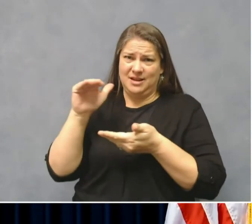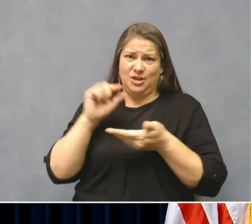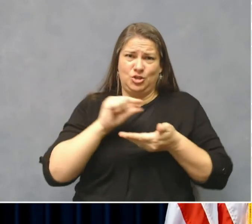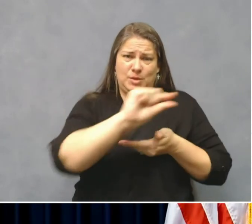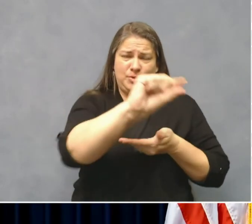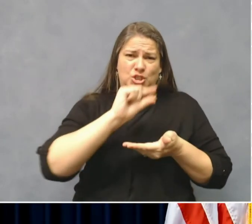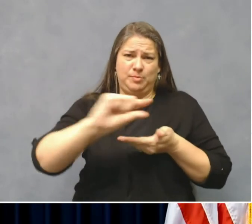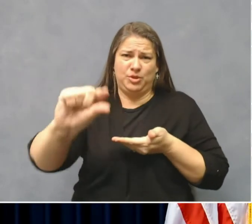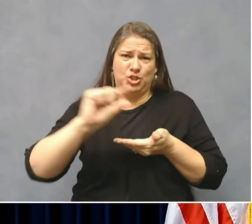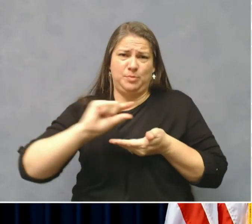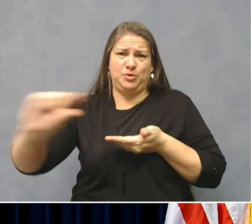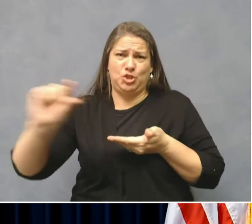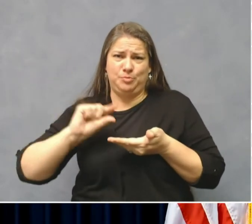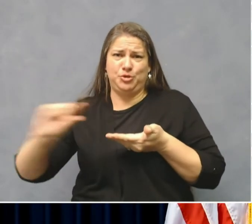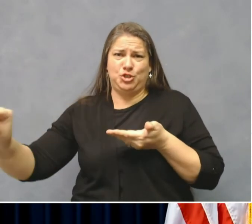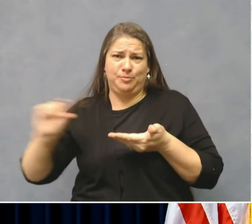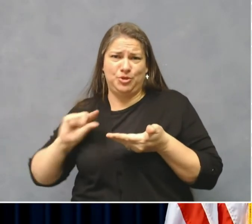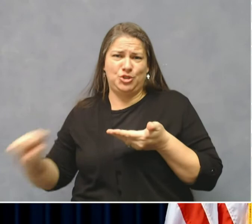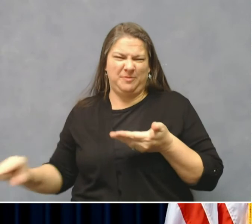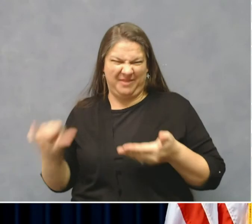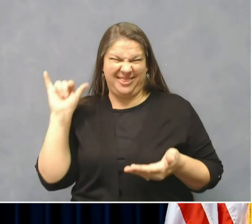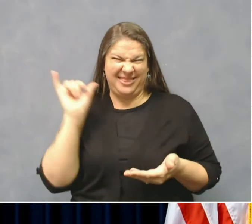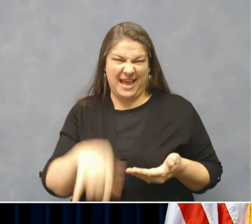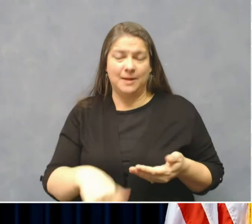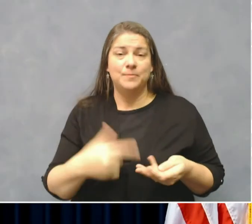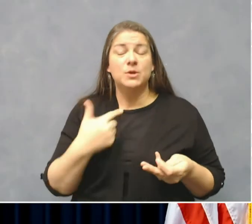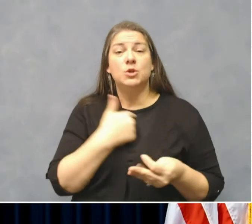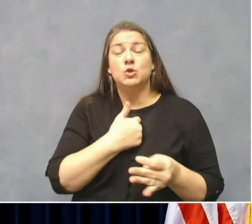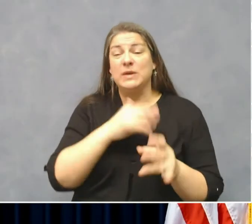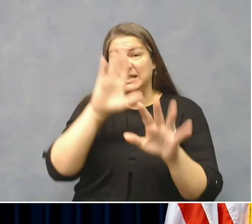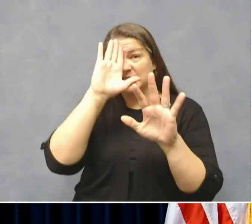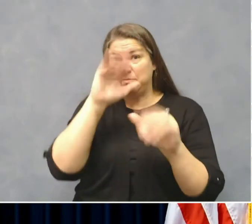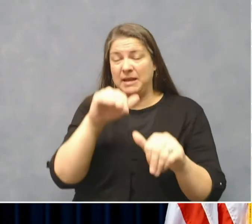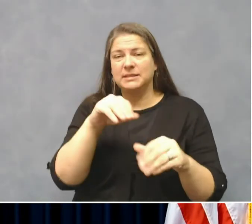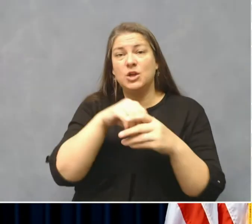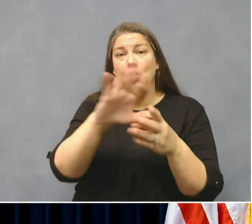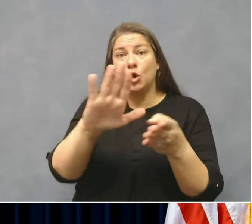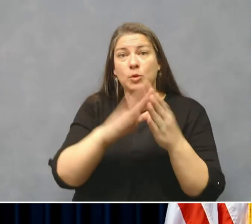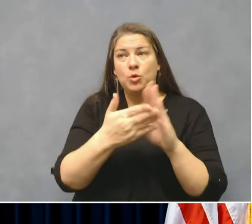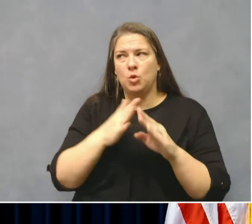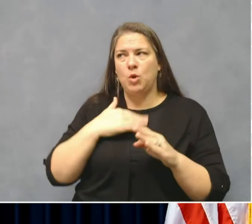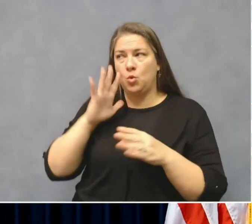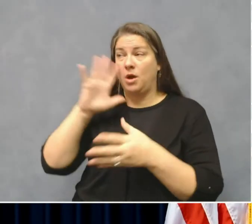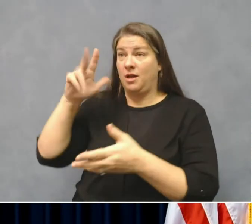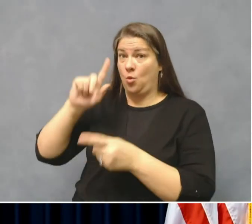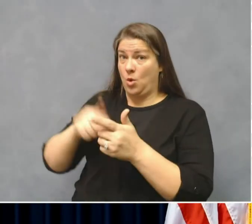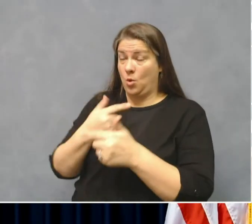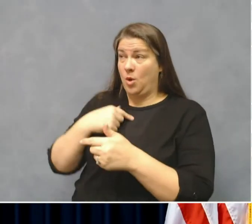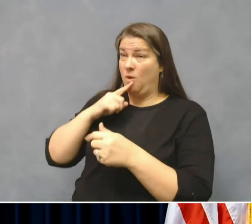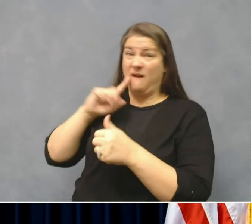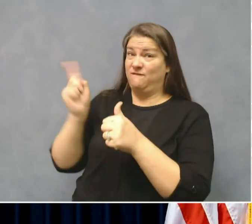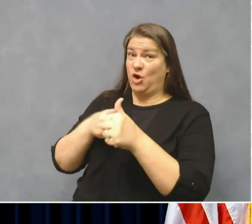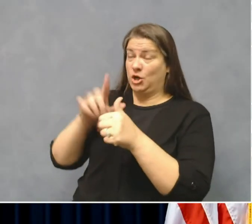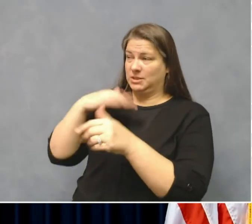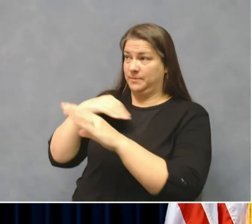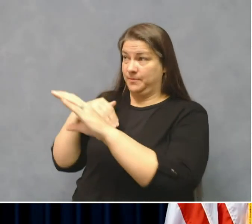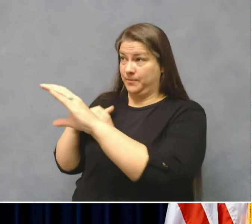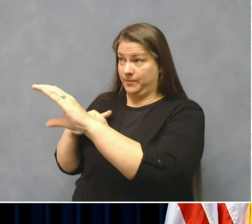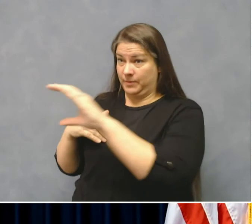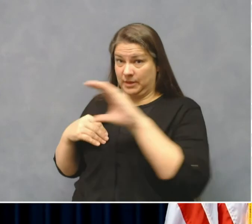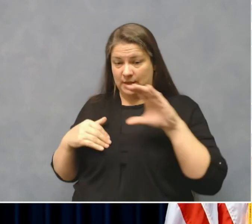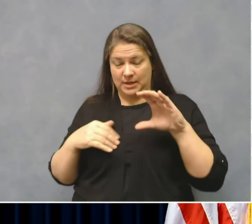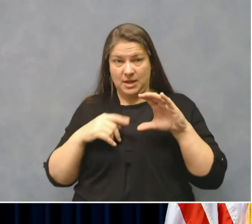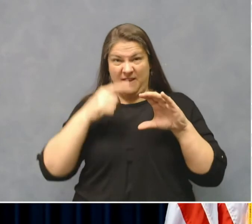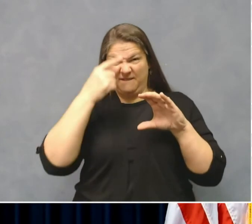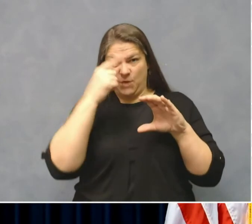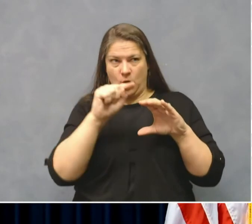will be able to get it at numerous places within your community. Now, early on, it's going to be targeted places that will have it and